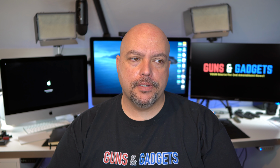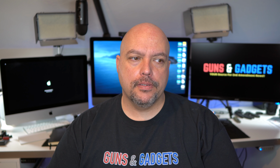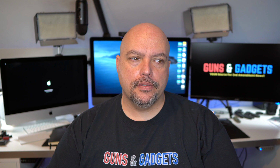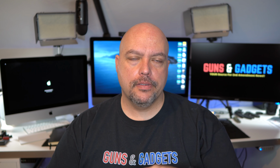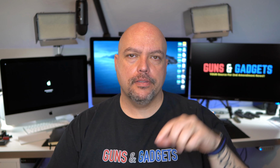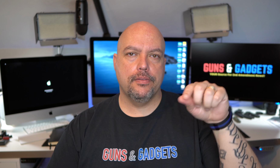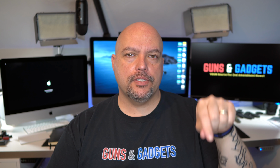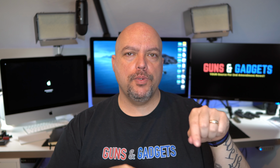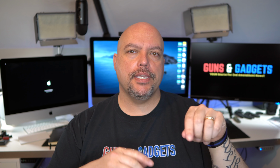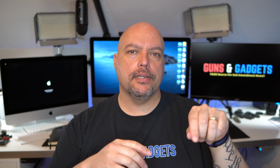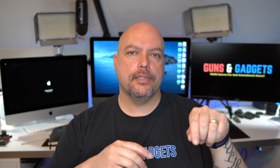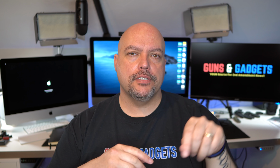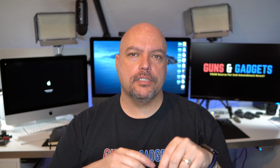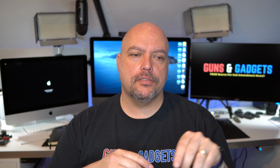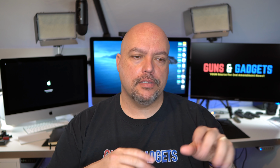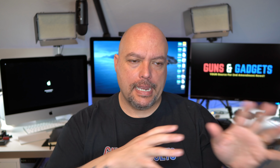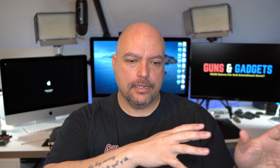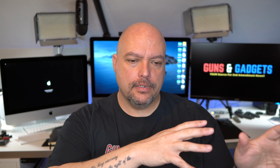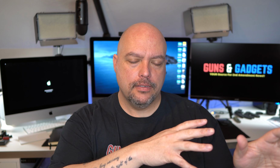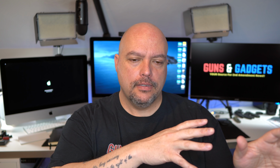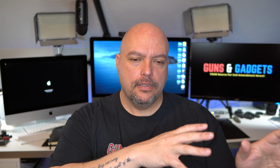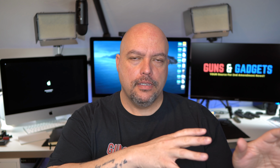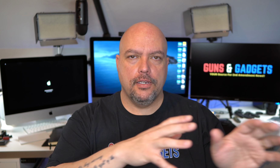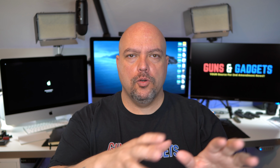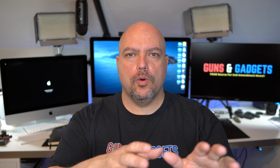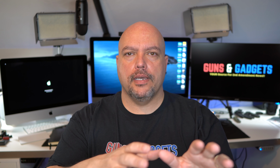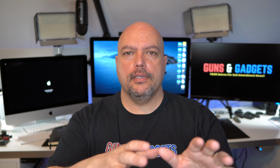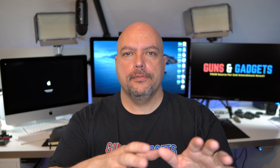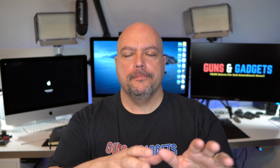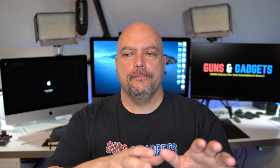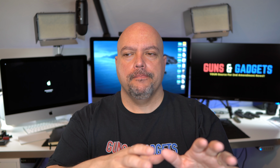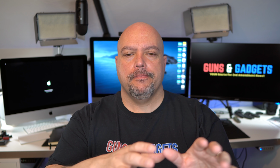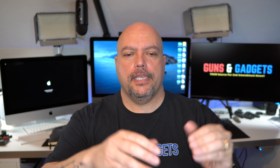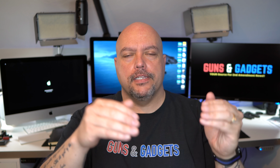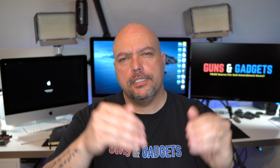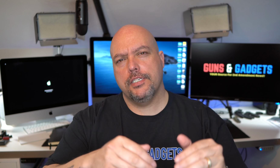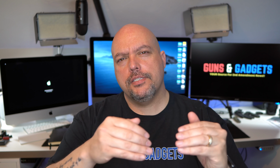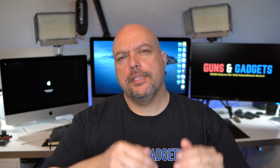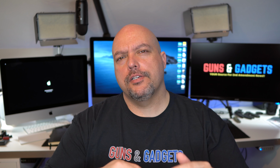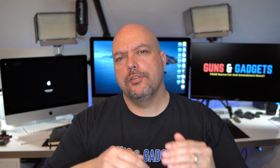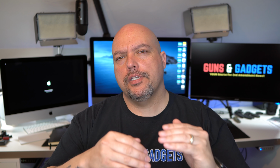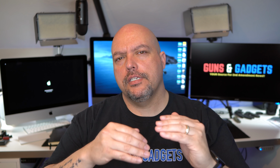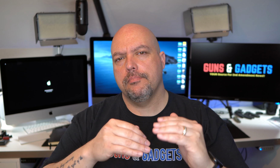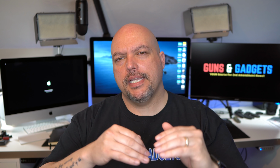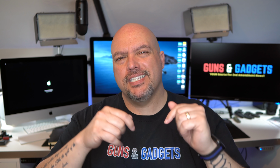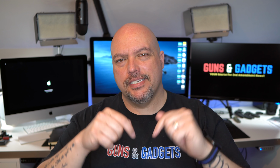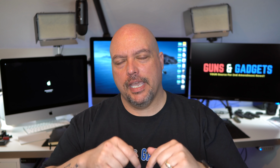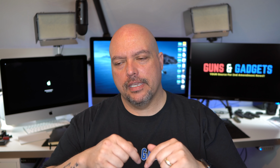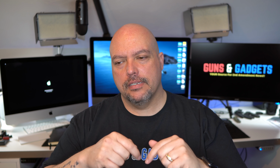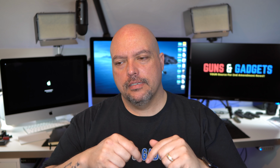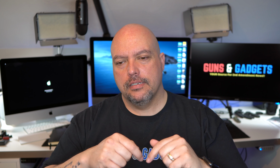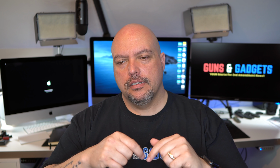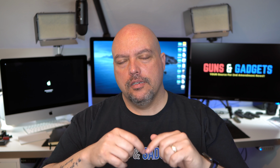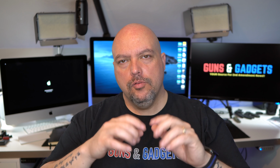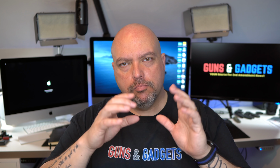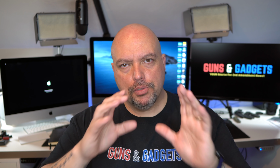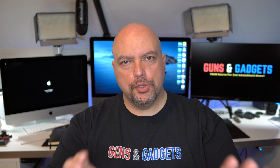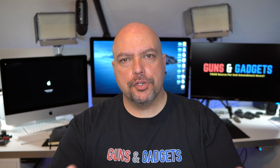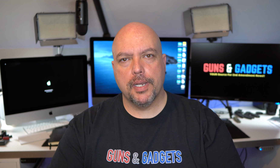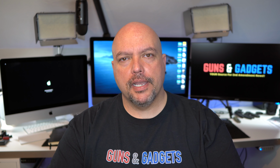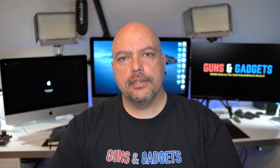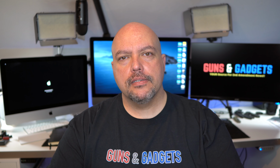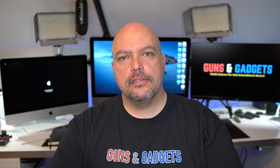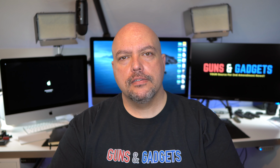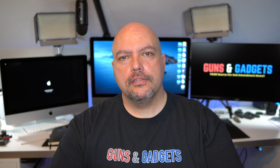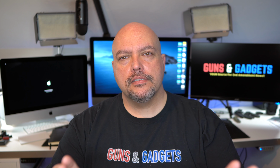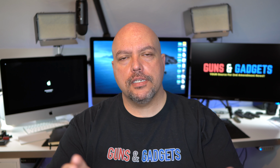What happened this weekend that just ended in Hawaii, and the decision that they're looking to make today will blow